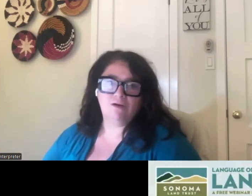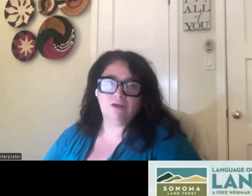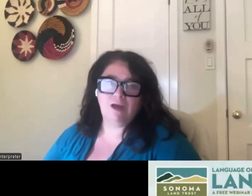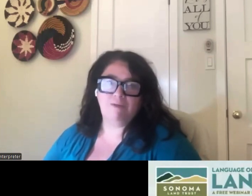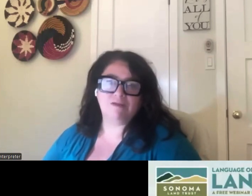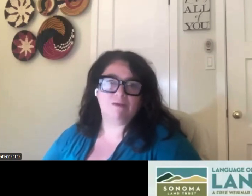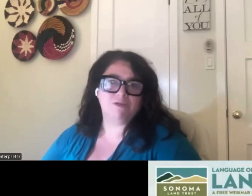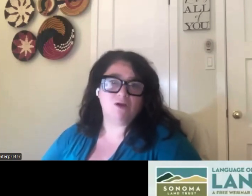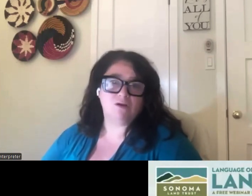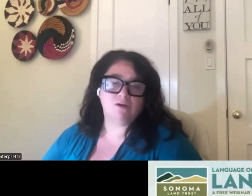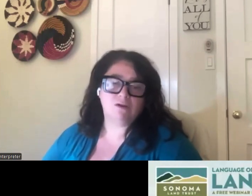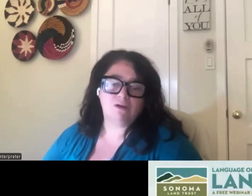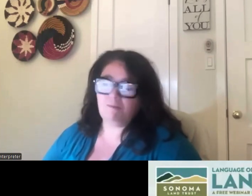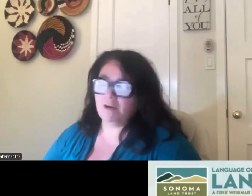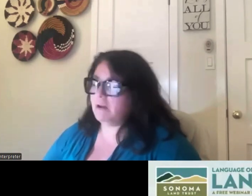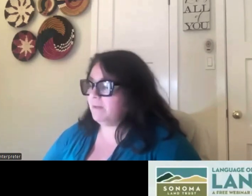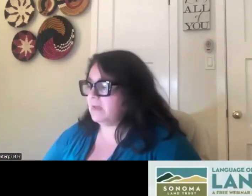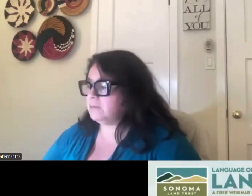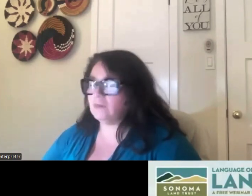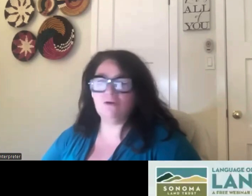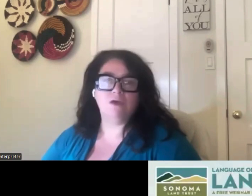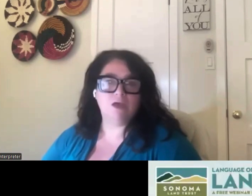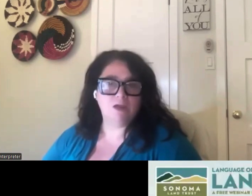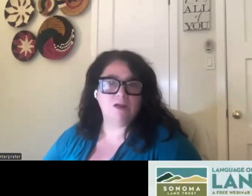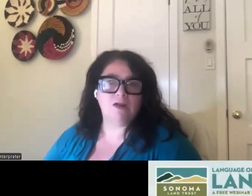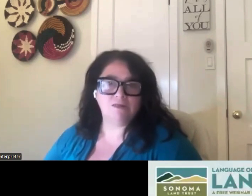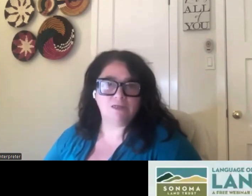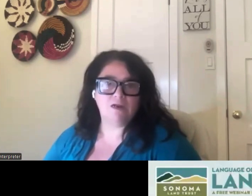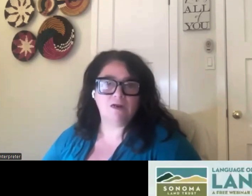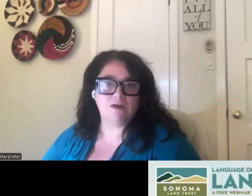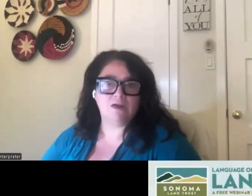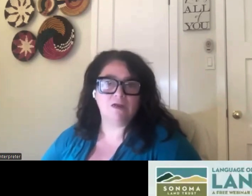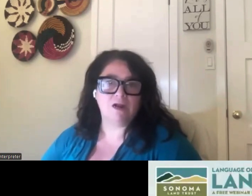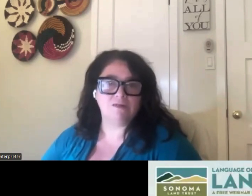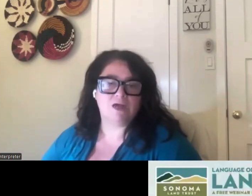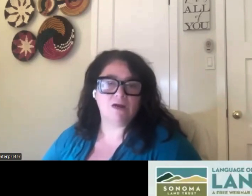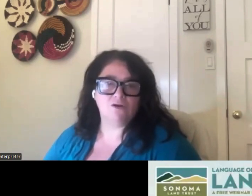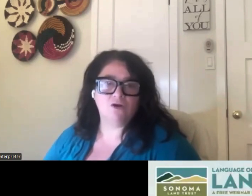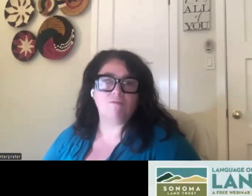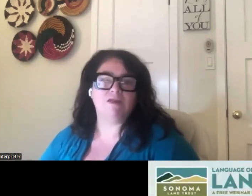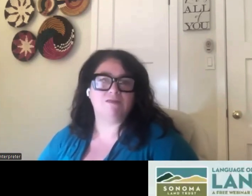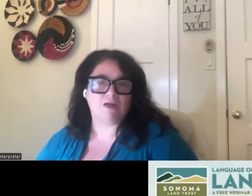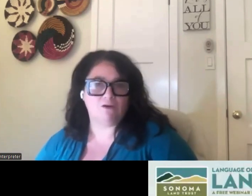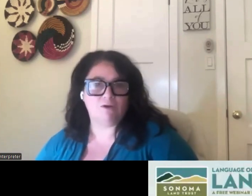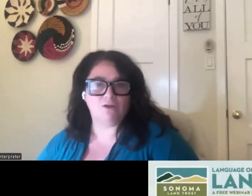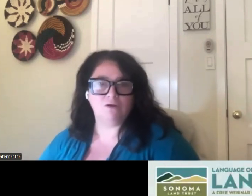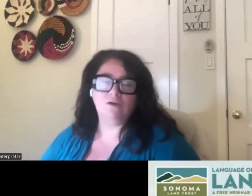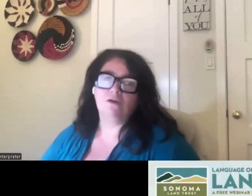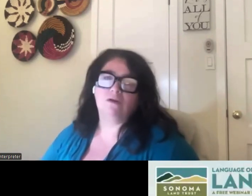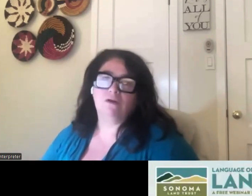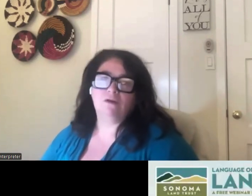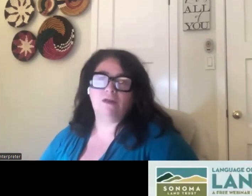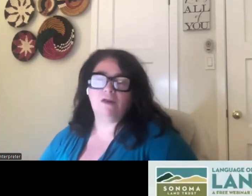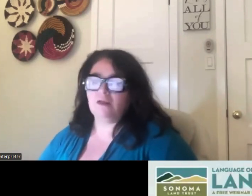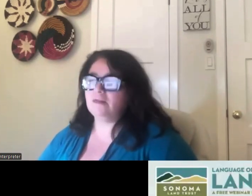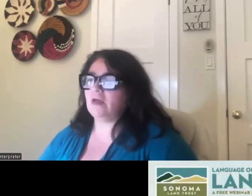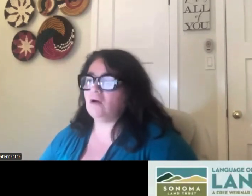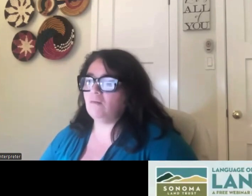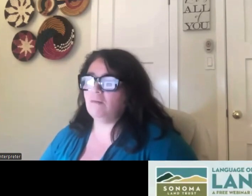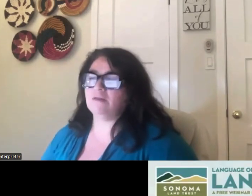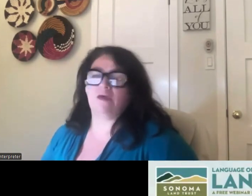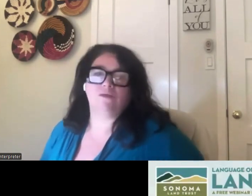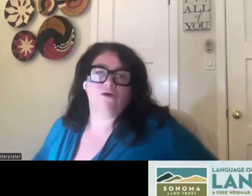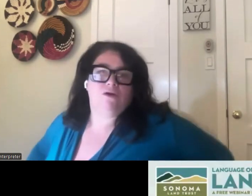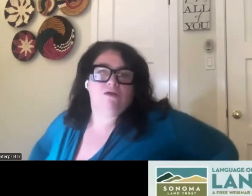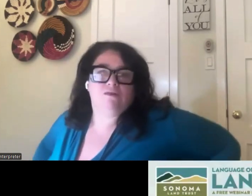So I think the first step is to normalize it, actually, and to just have those conversations with people in your day-to-day life